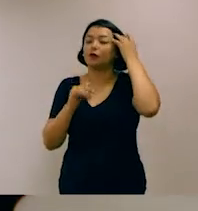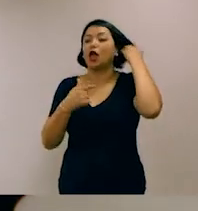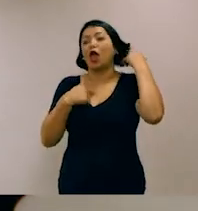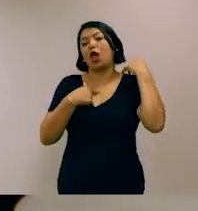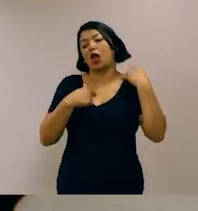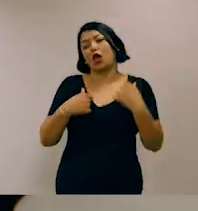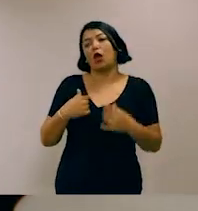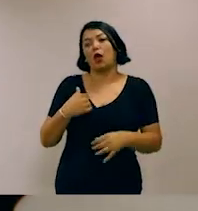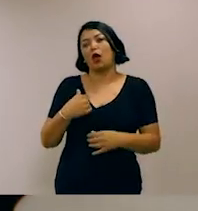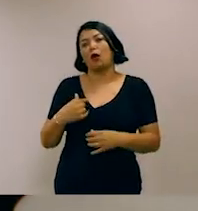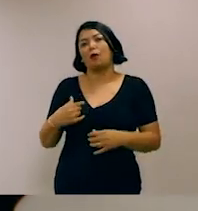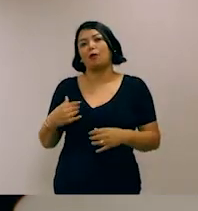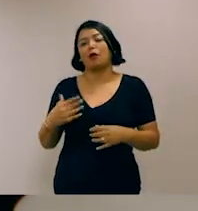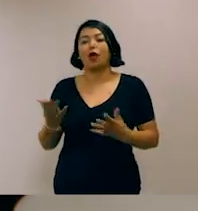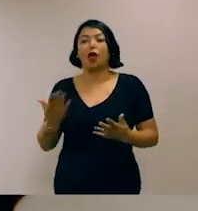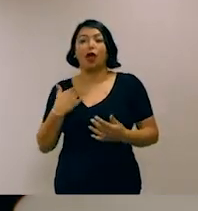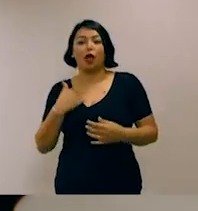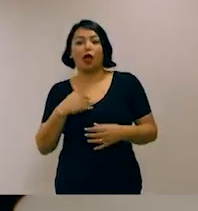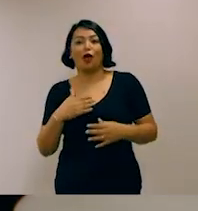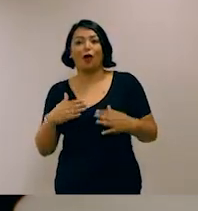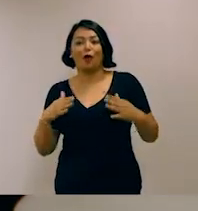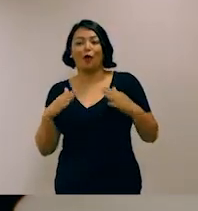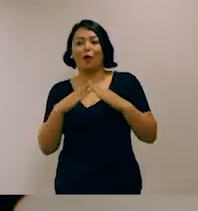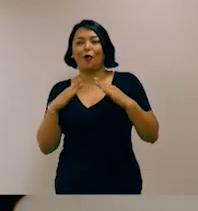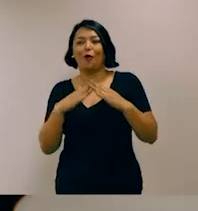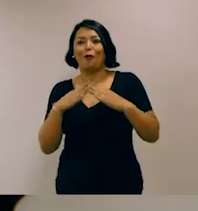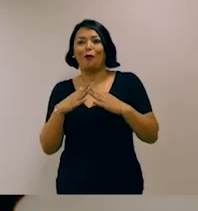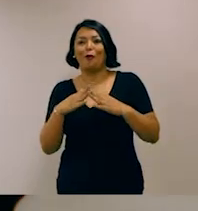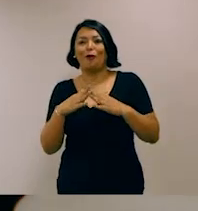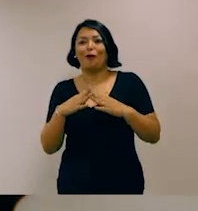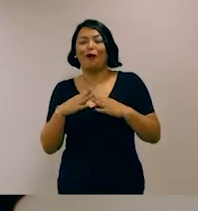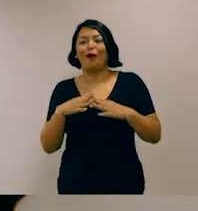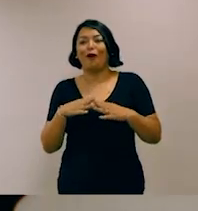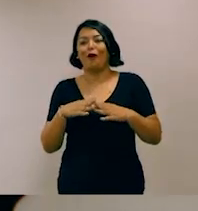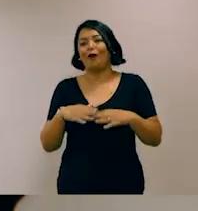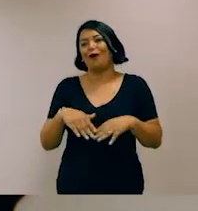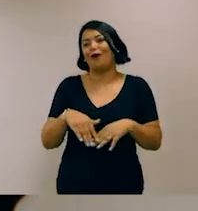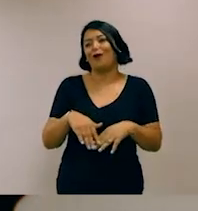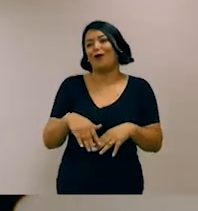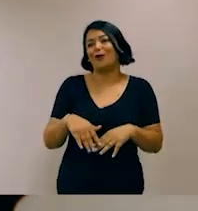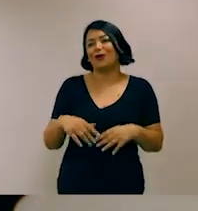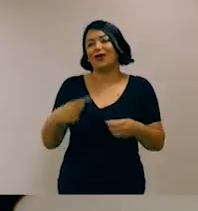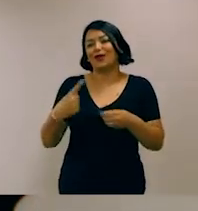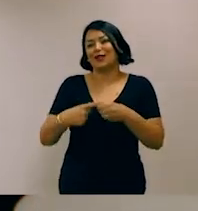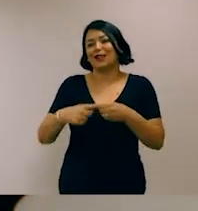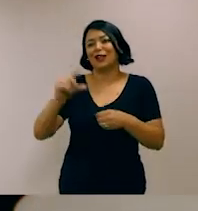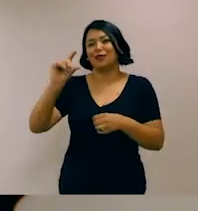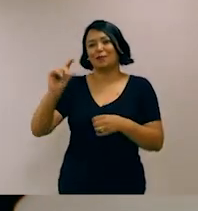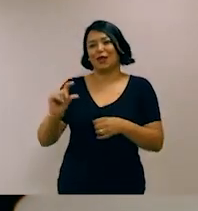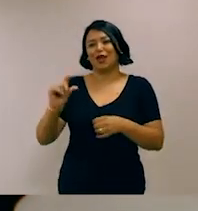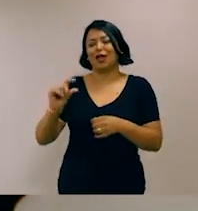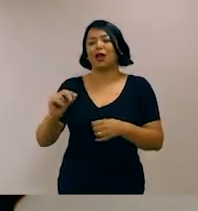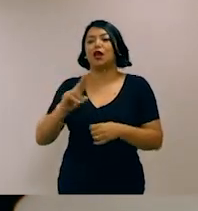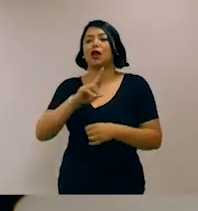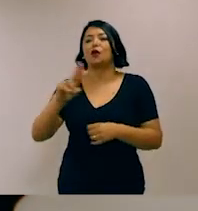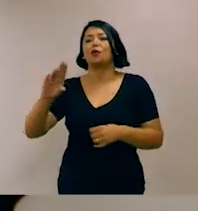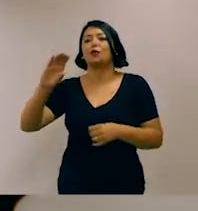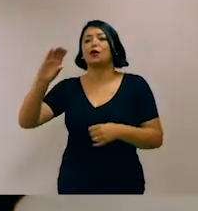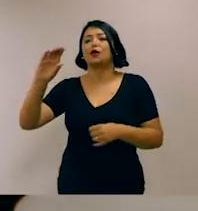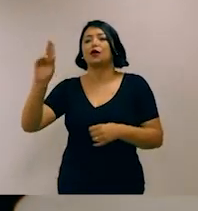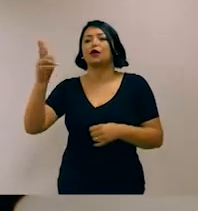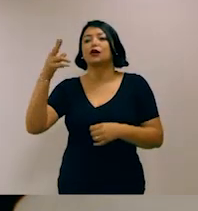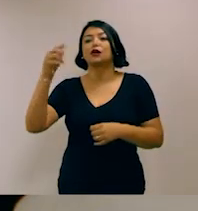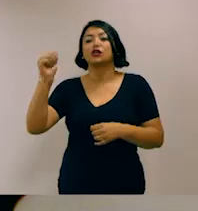So if the person is coming from the countryside of Brazil and something that they mention in the countryside of